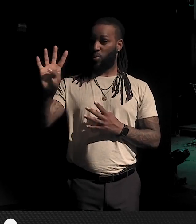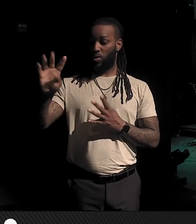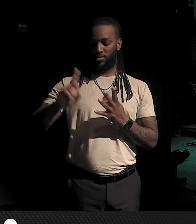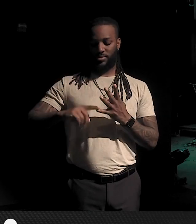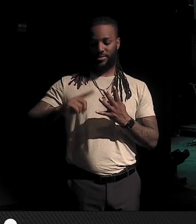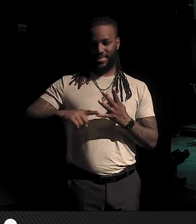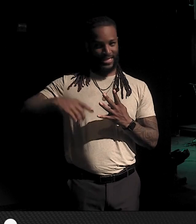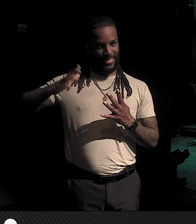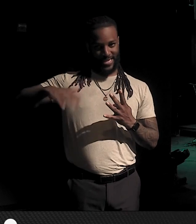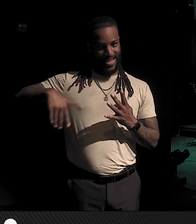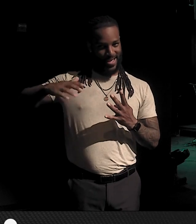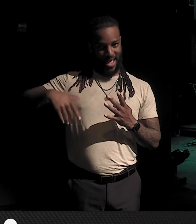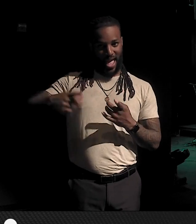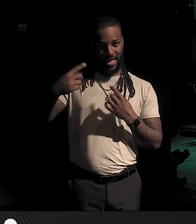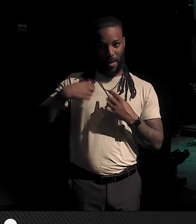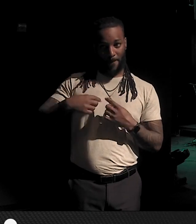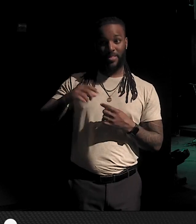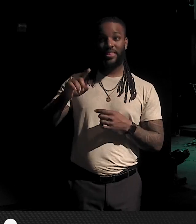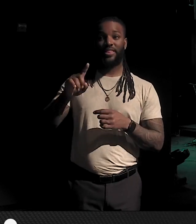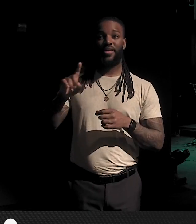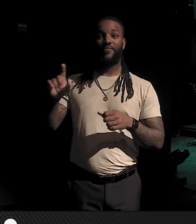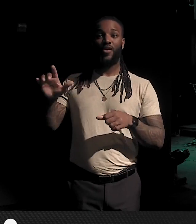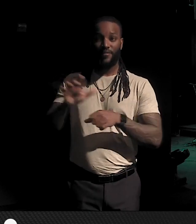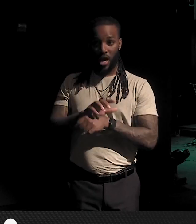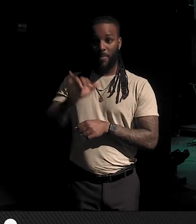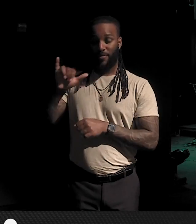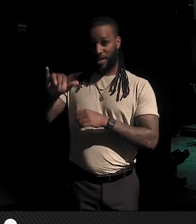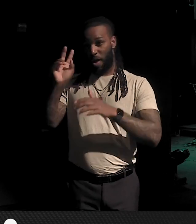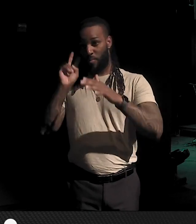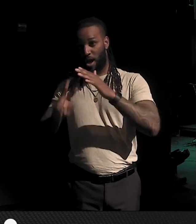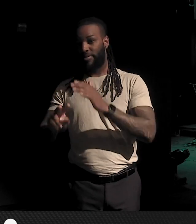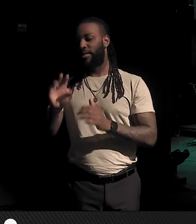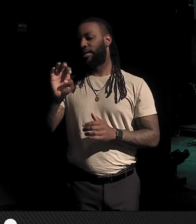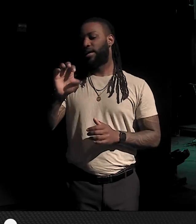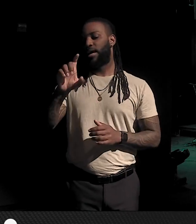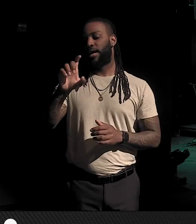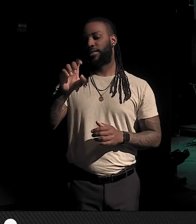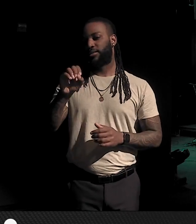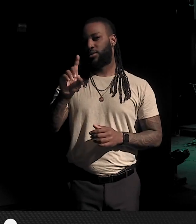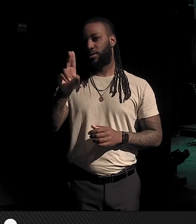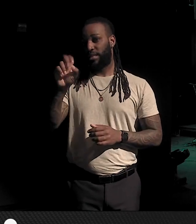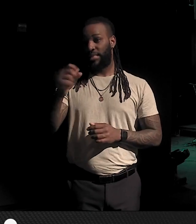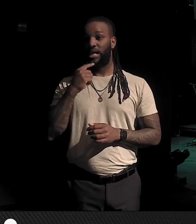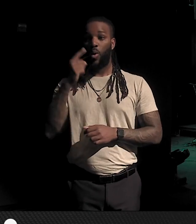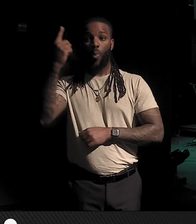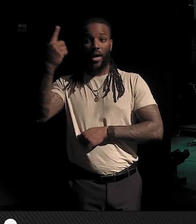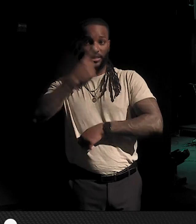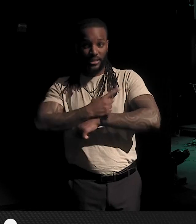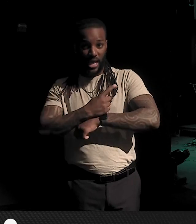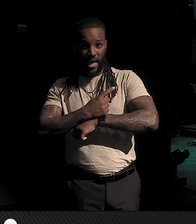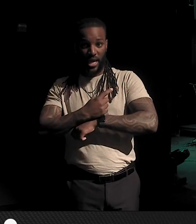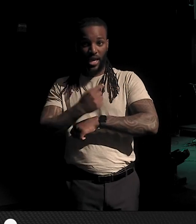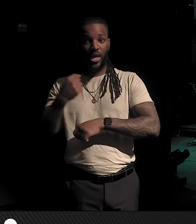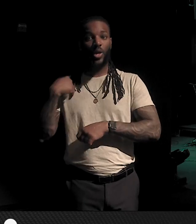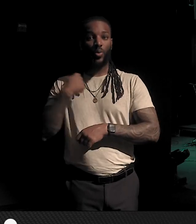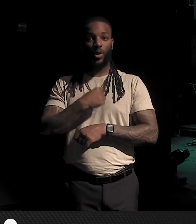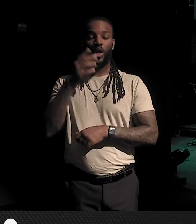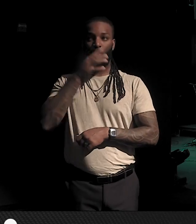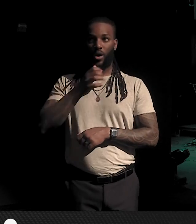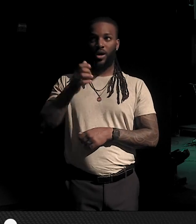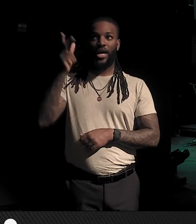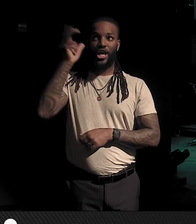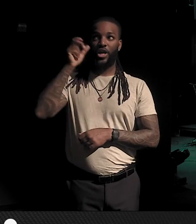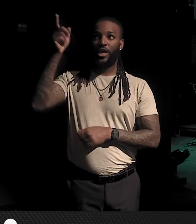for, the fulfillment of that prophecy that we see in Exodus and Mount Sinai. One day we're going to hear the trumpets when he comes for us